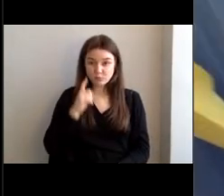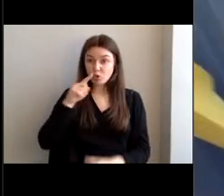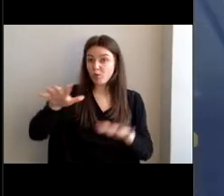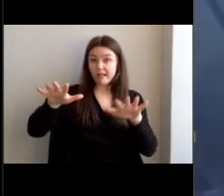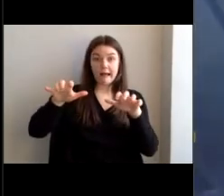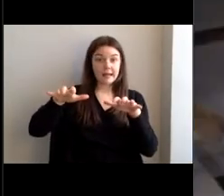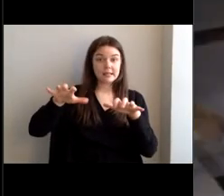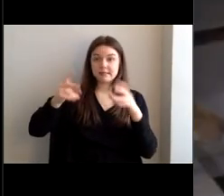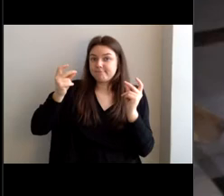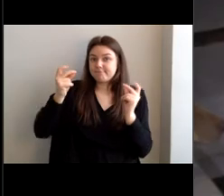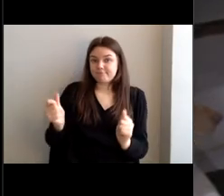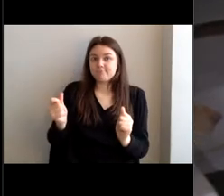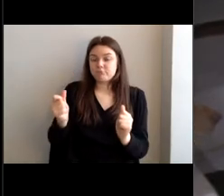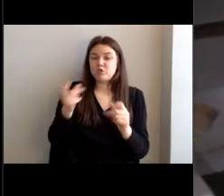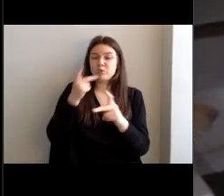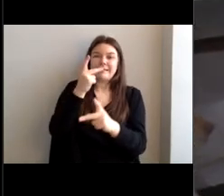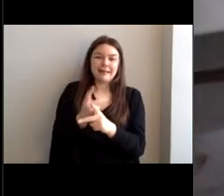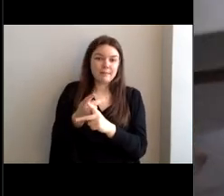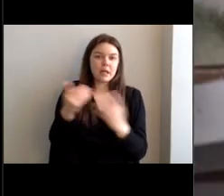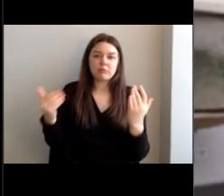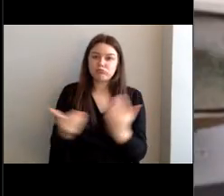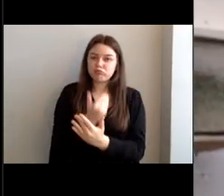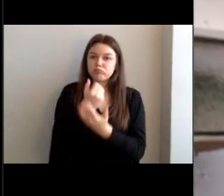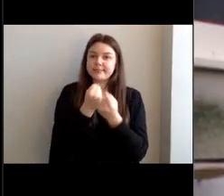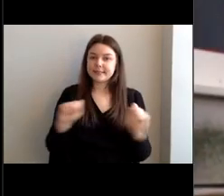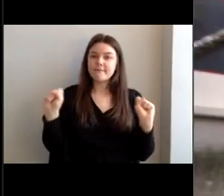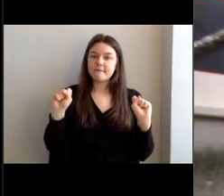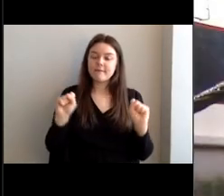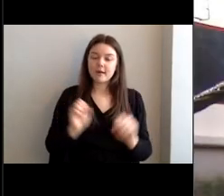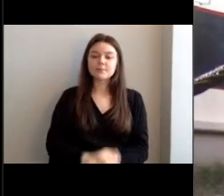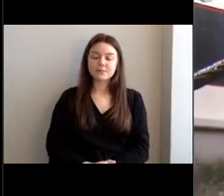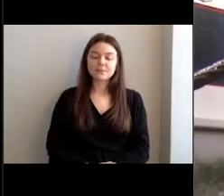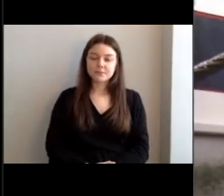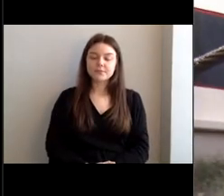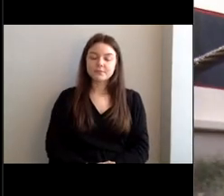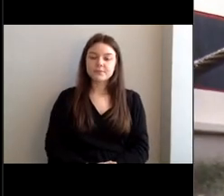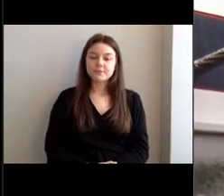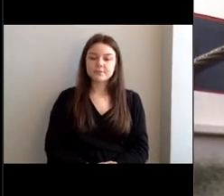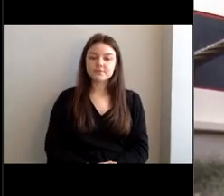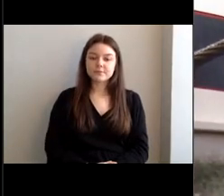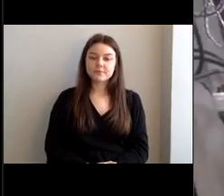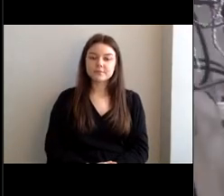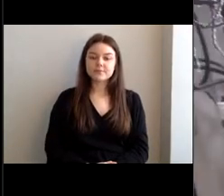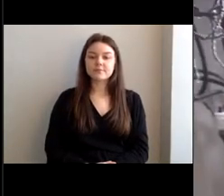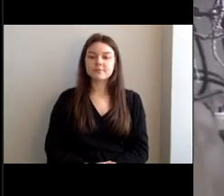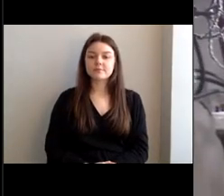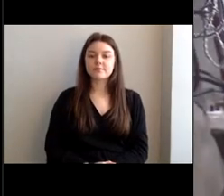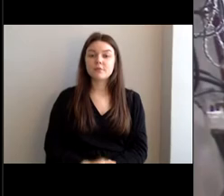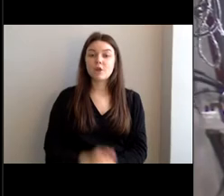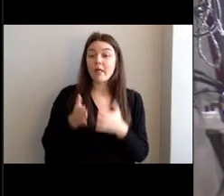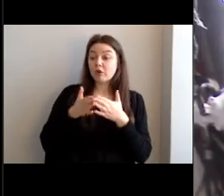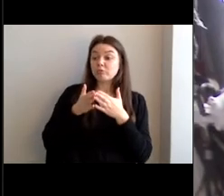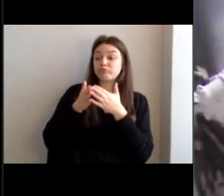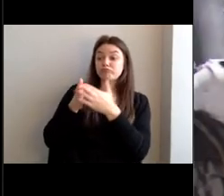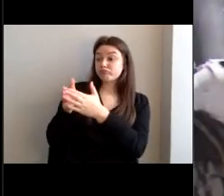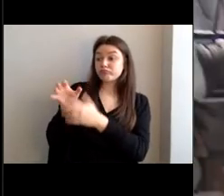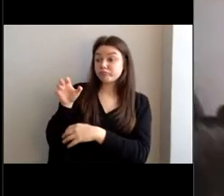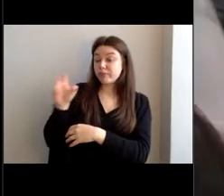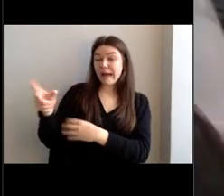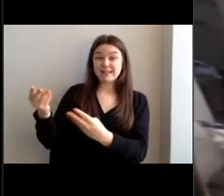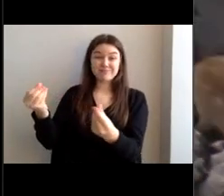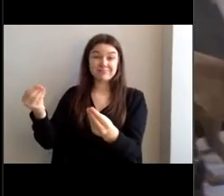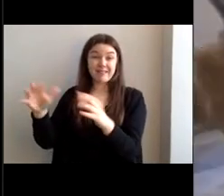they do that to preserve the freshness of those scallops there. As they're heading back to shore, they'll bin these up. So